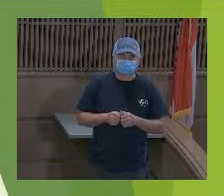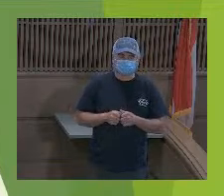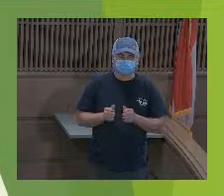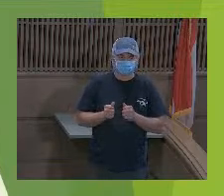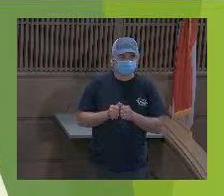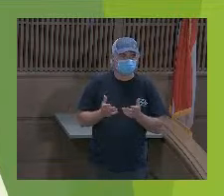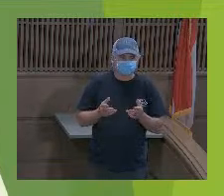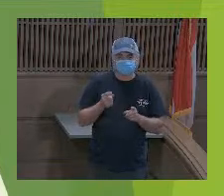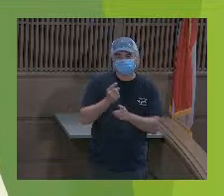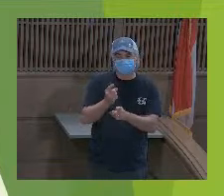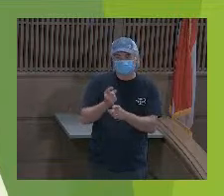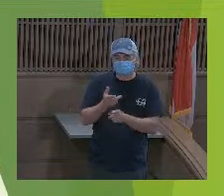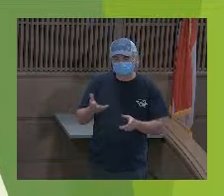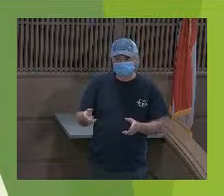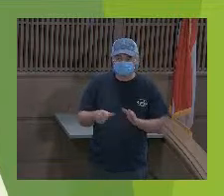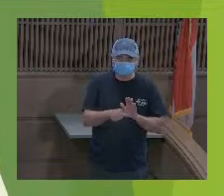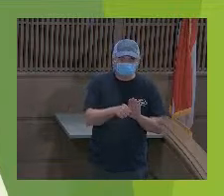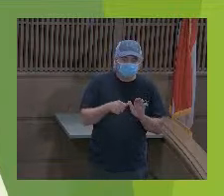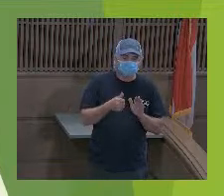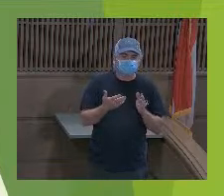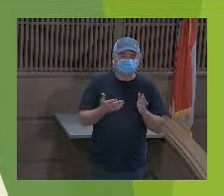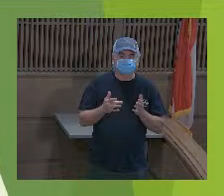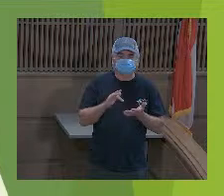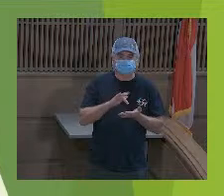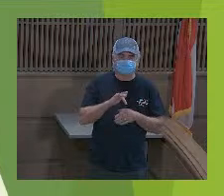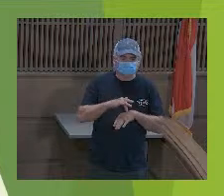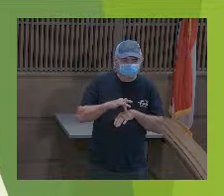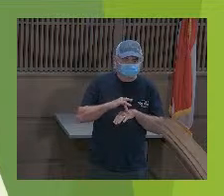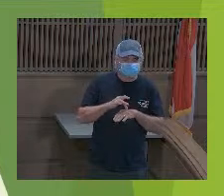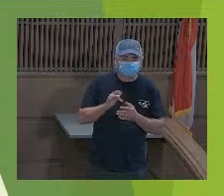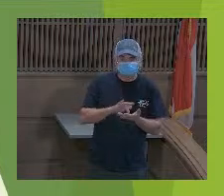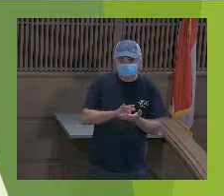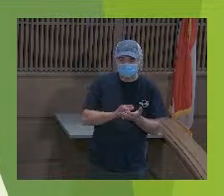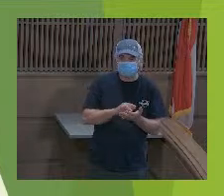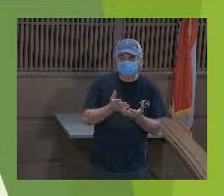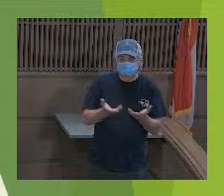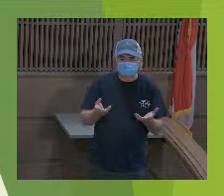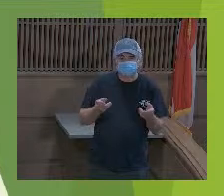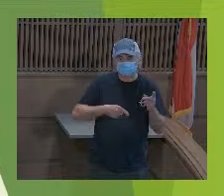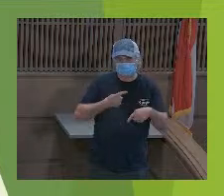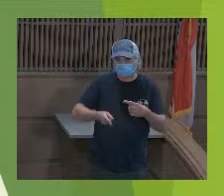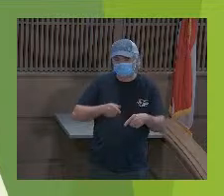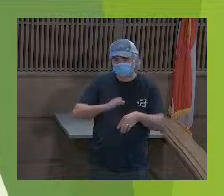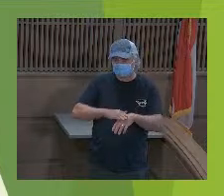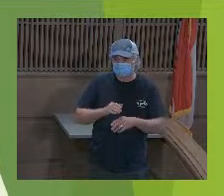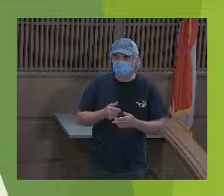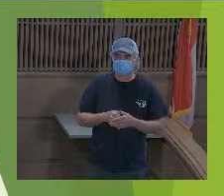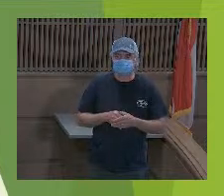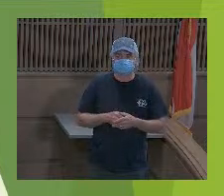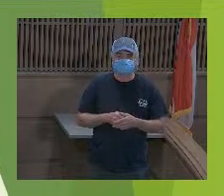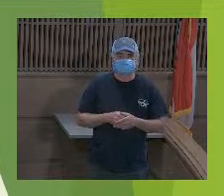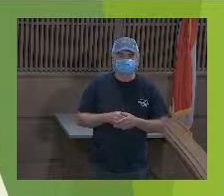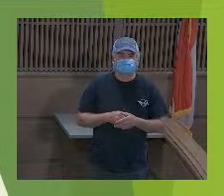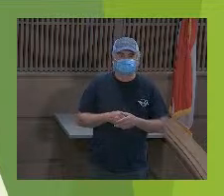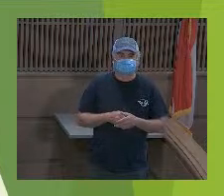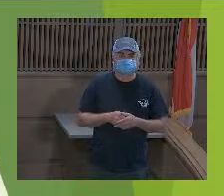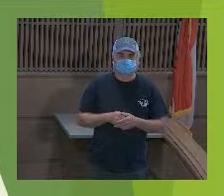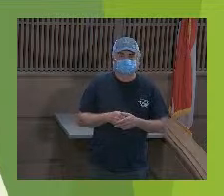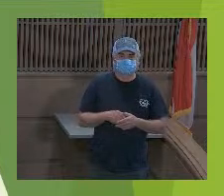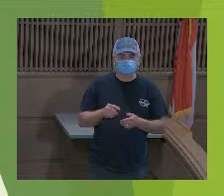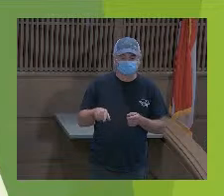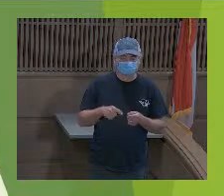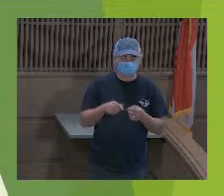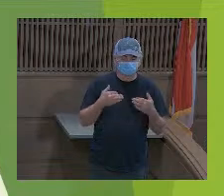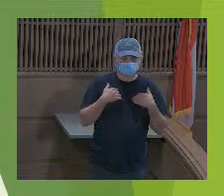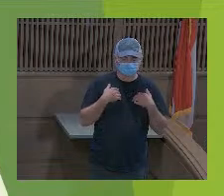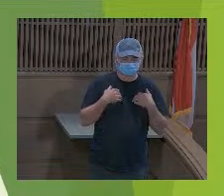normalcy, because we know, we've heard the medical professionals speak as to the increased demand when you have a